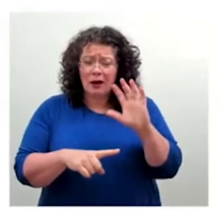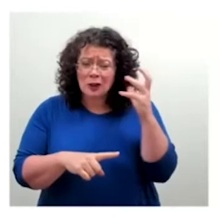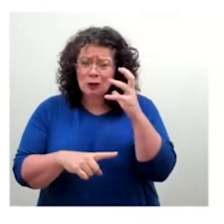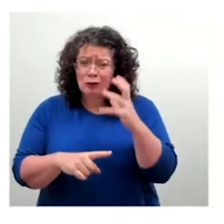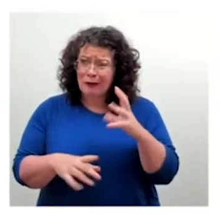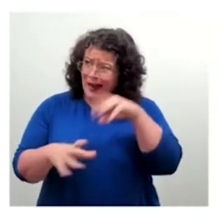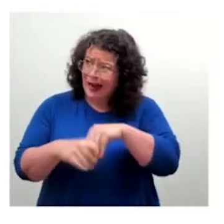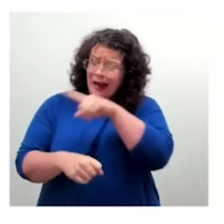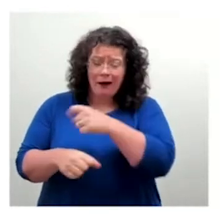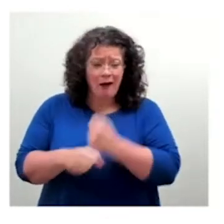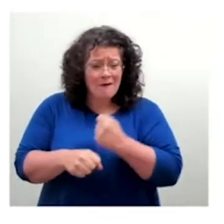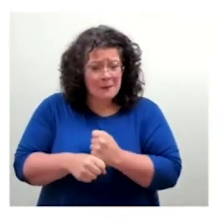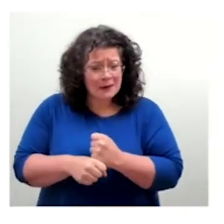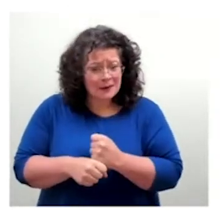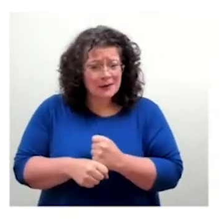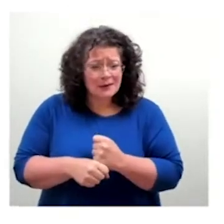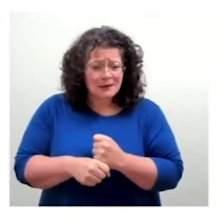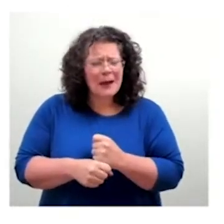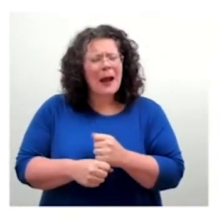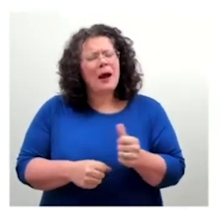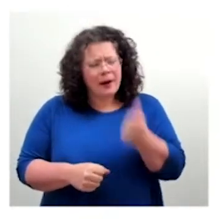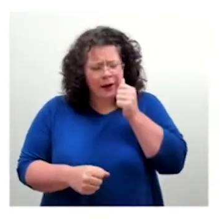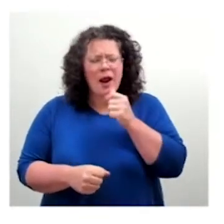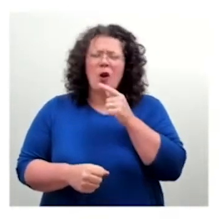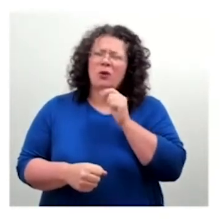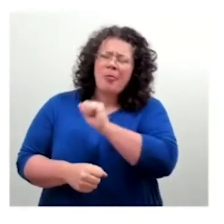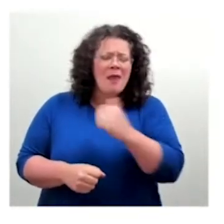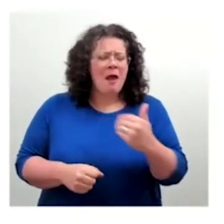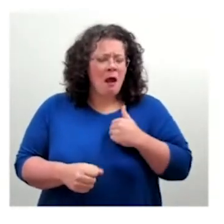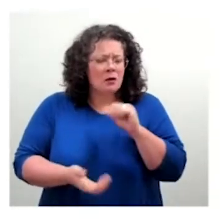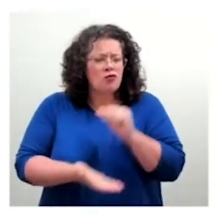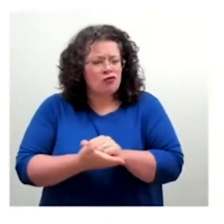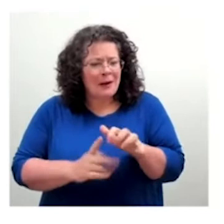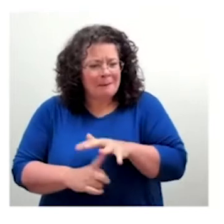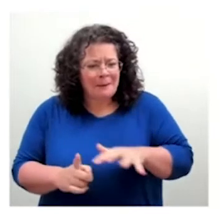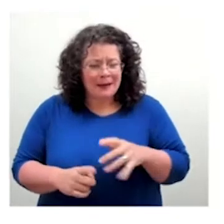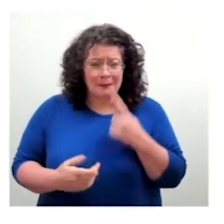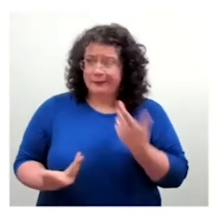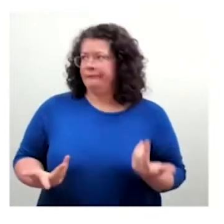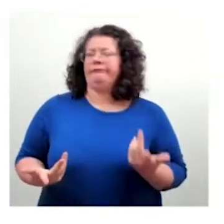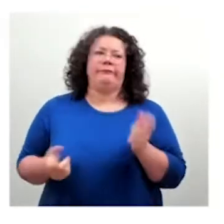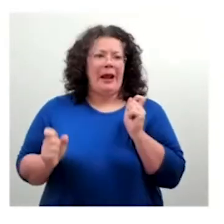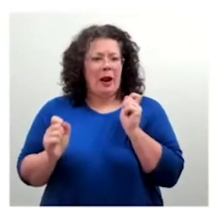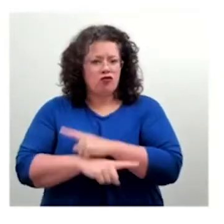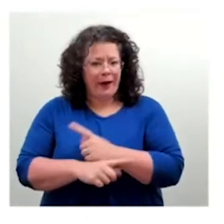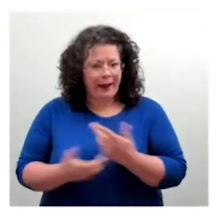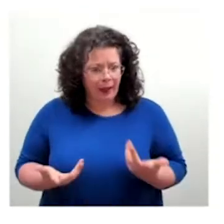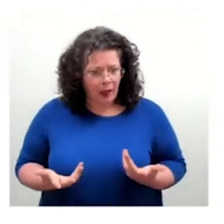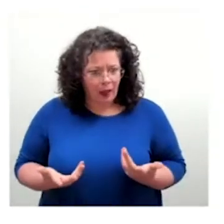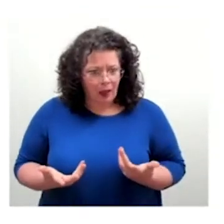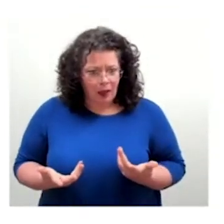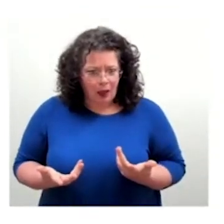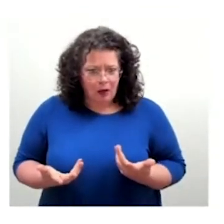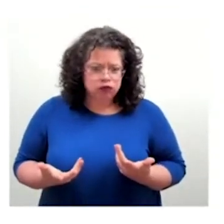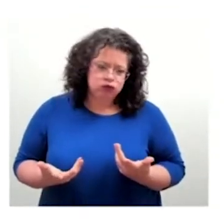could cut it with a hacksaw, basically. So that's where we are today. Huge opportunities and huge challenges as well. Robin, it's so interesting.